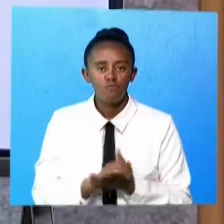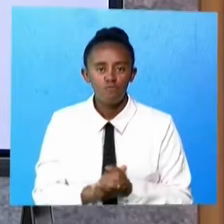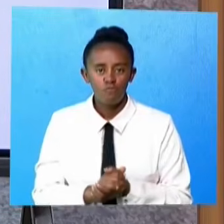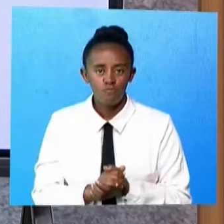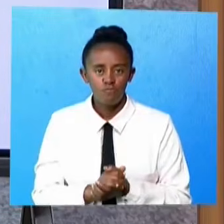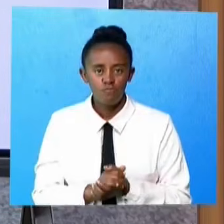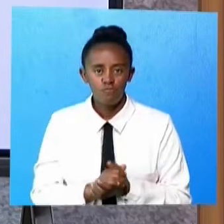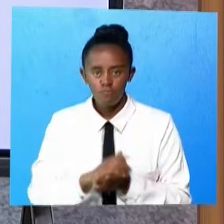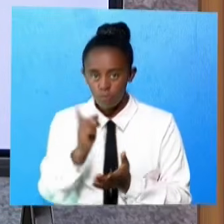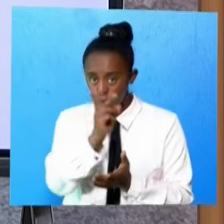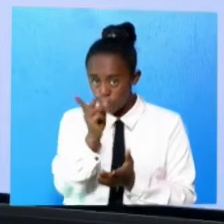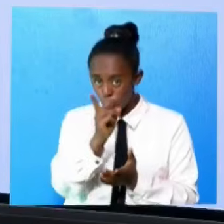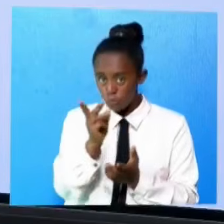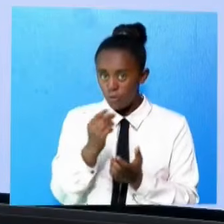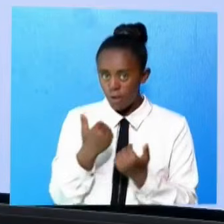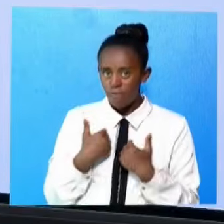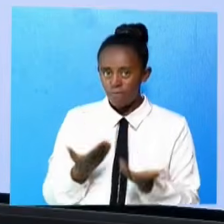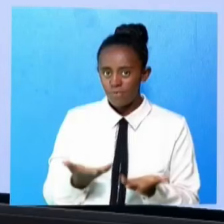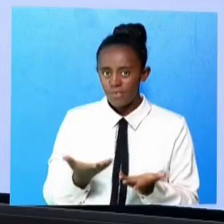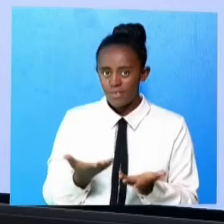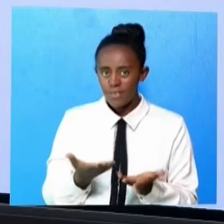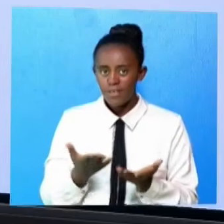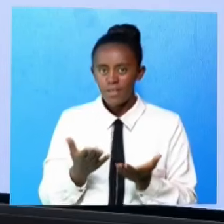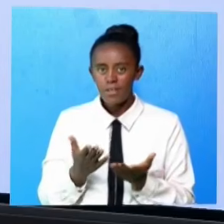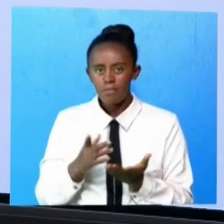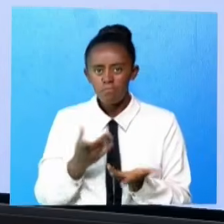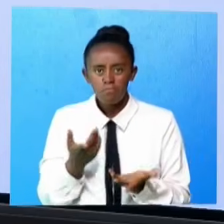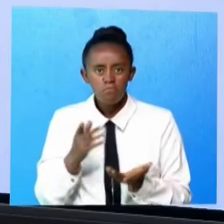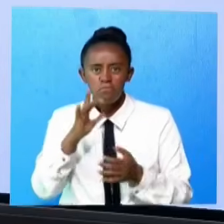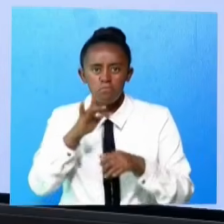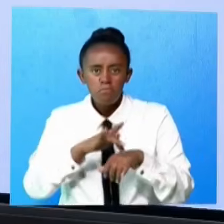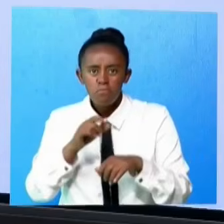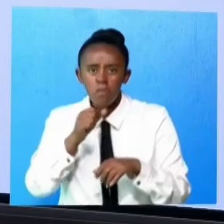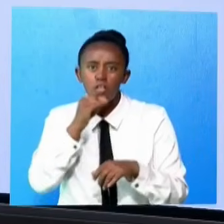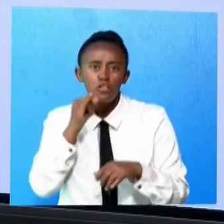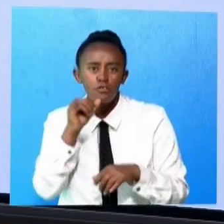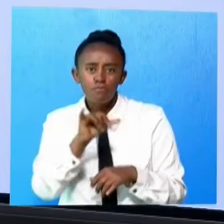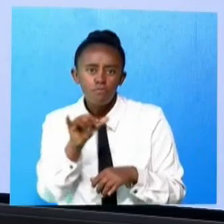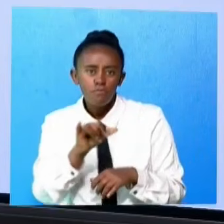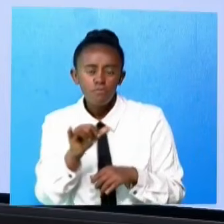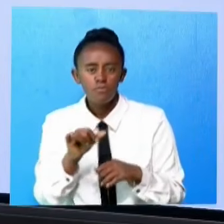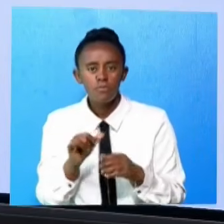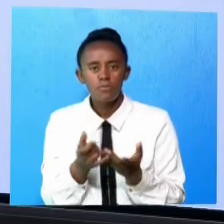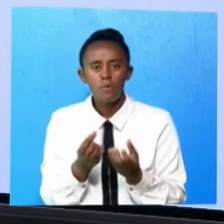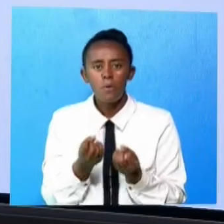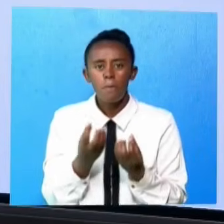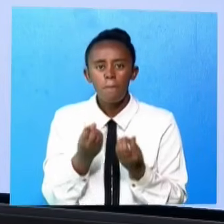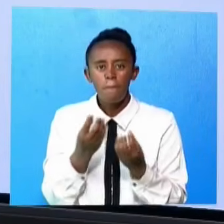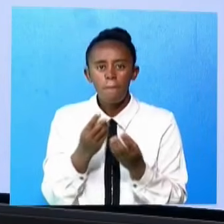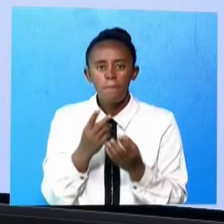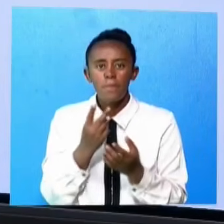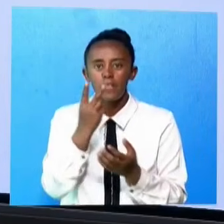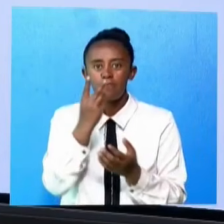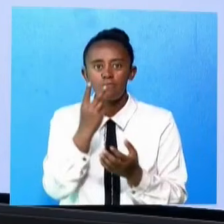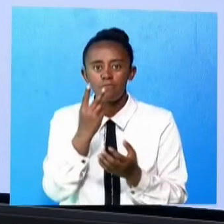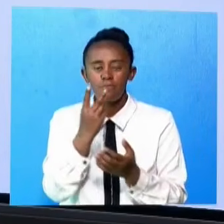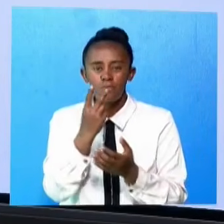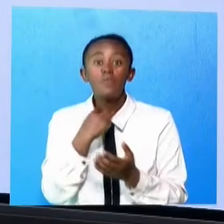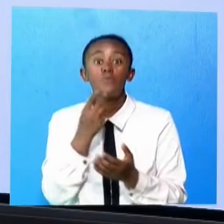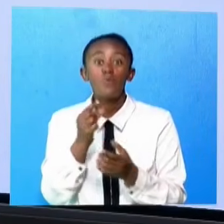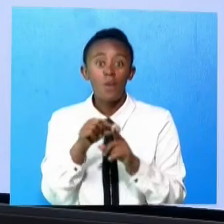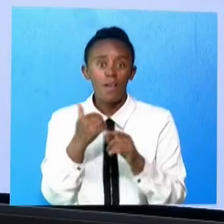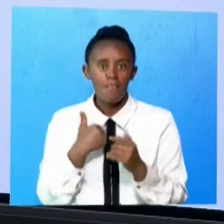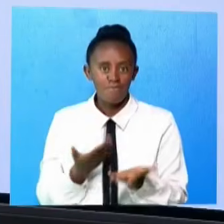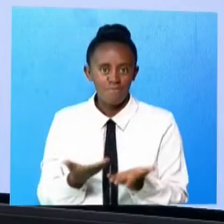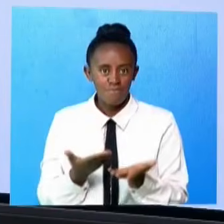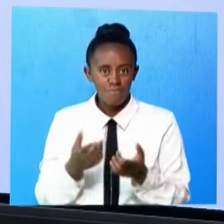Look at it, there are 2 people here now. Brilliant is a kind of adjective which is consisted of more than 2 syllabic word. Still now,